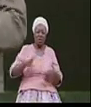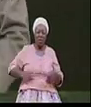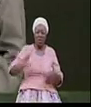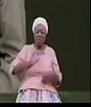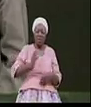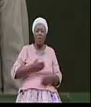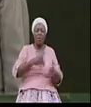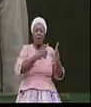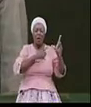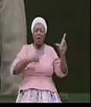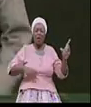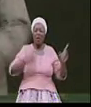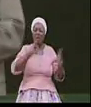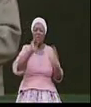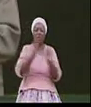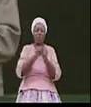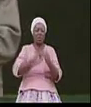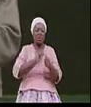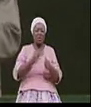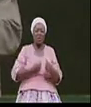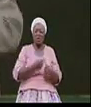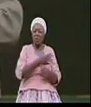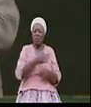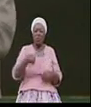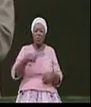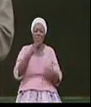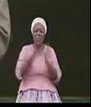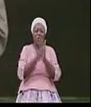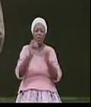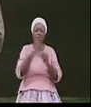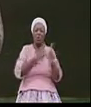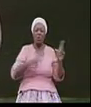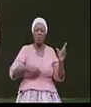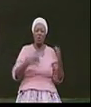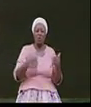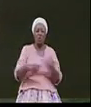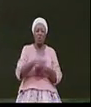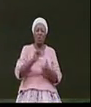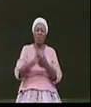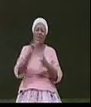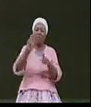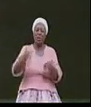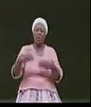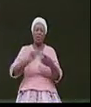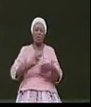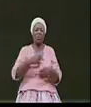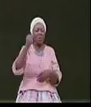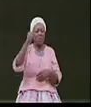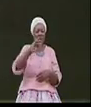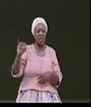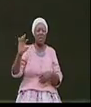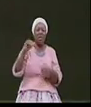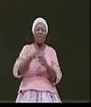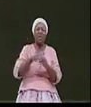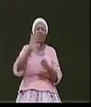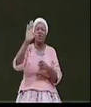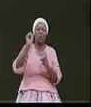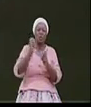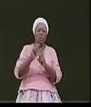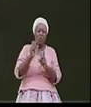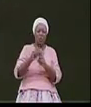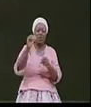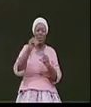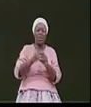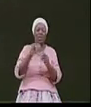Lord, is with us. We're praying, Lord, today, grant us understanding in your word